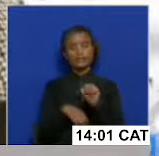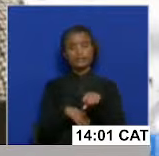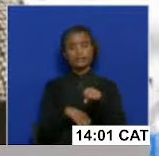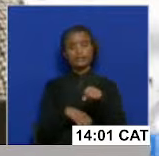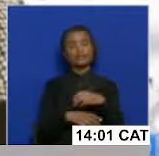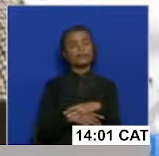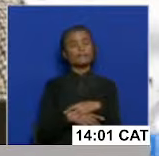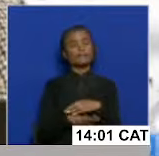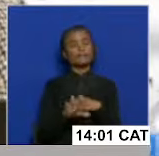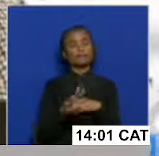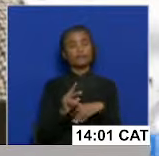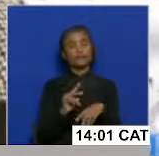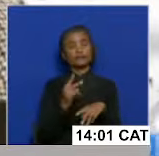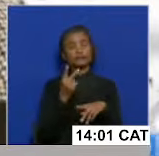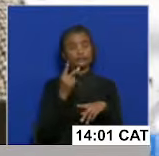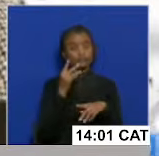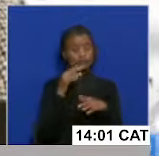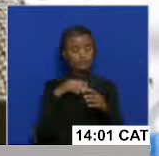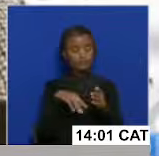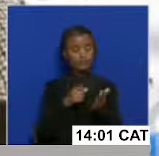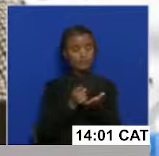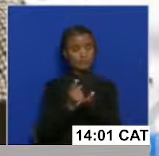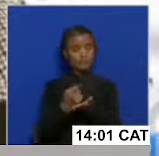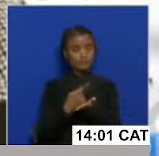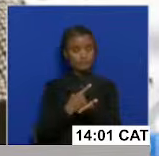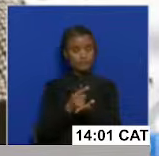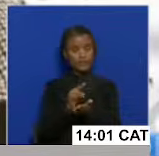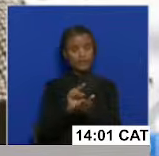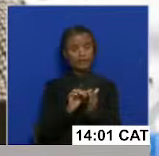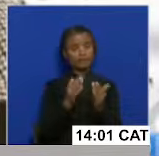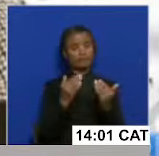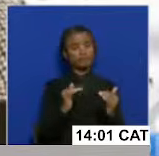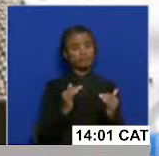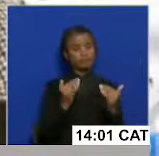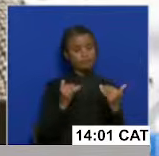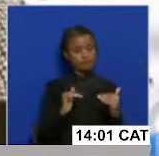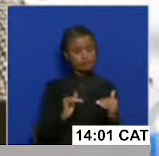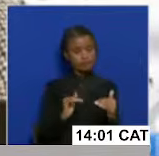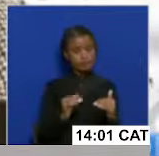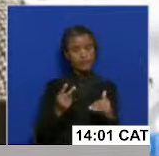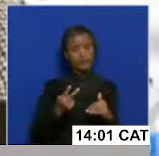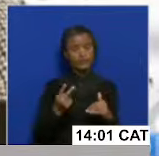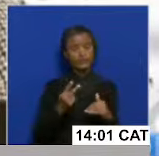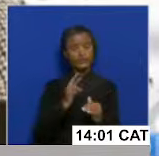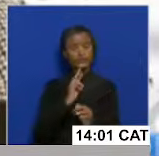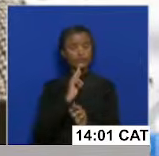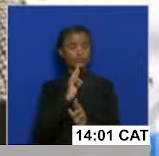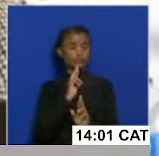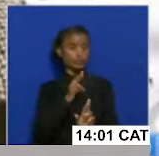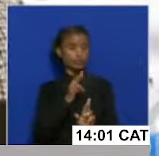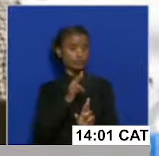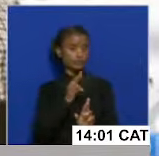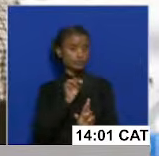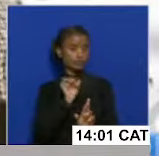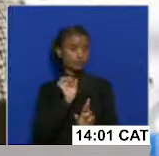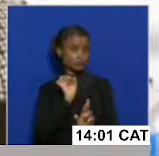follow that, as well as Okay. your response at 1731 on page 9. Are we